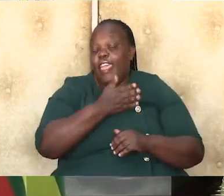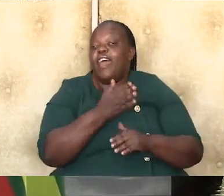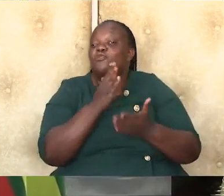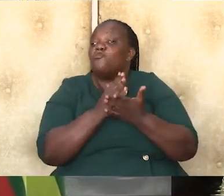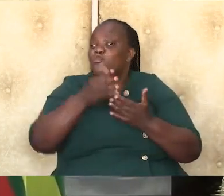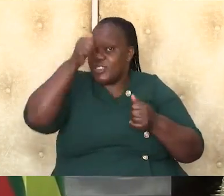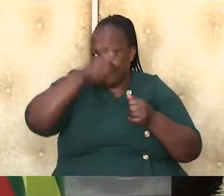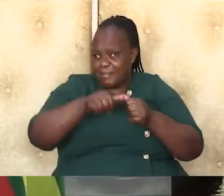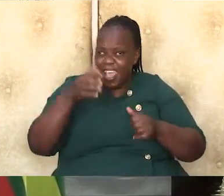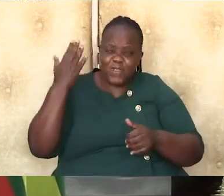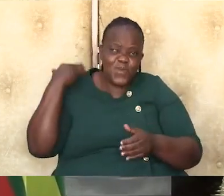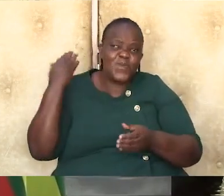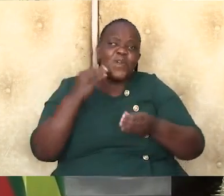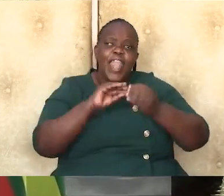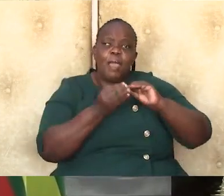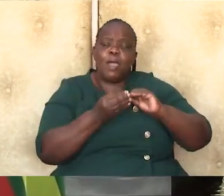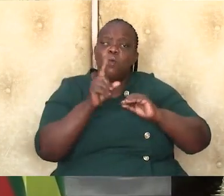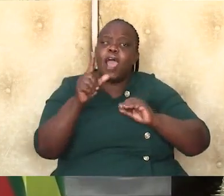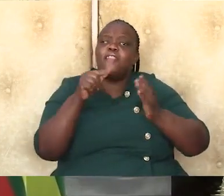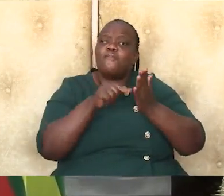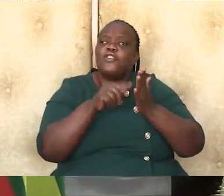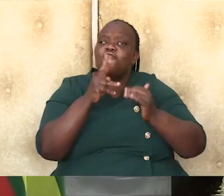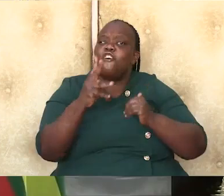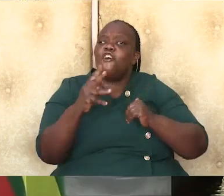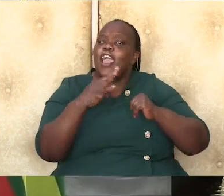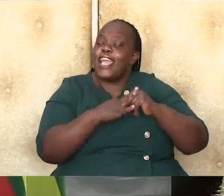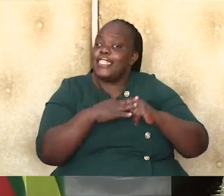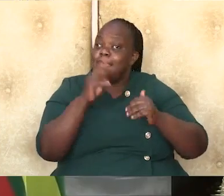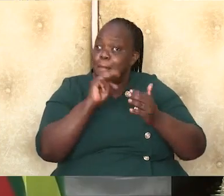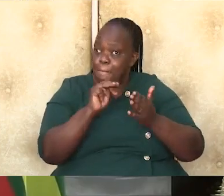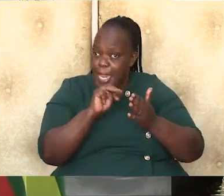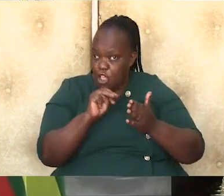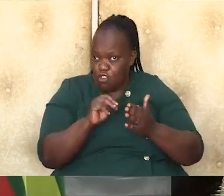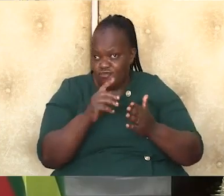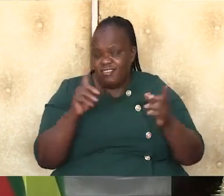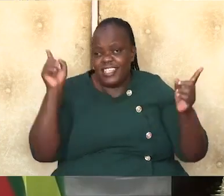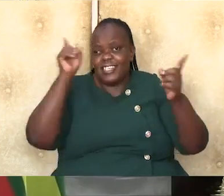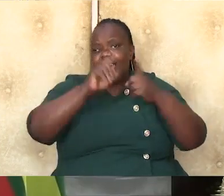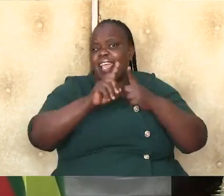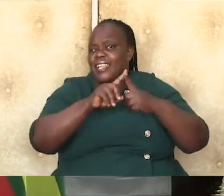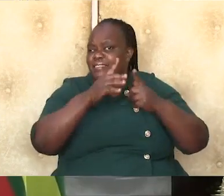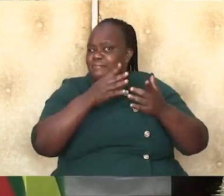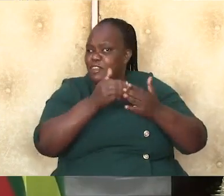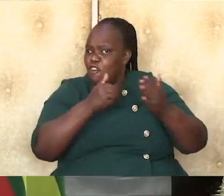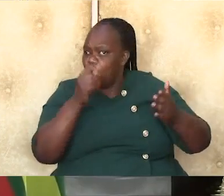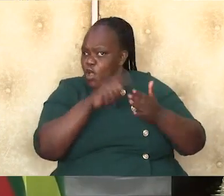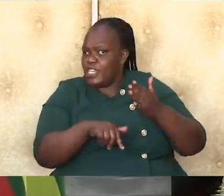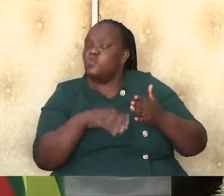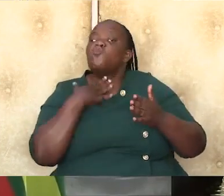remember, our figures were 1.48 million, and we had targeted to